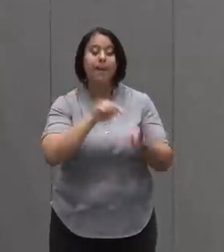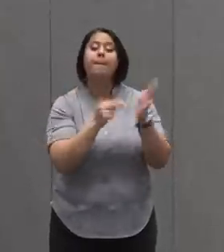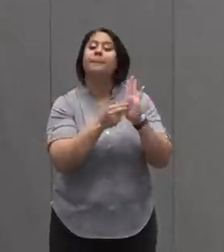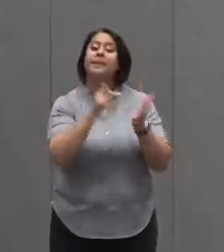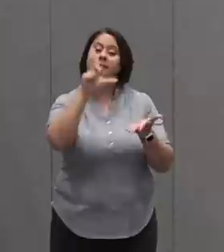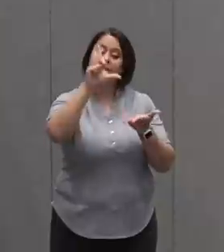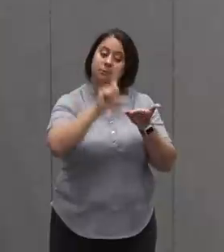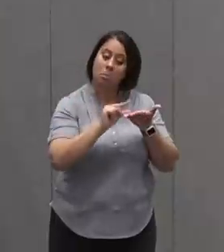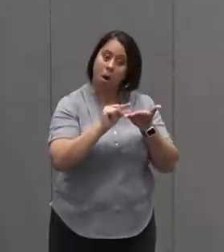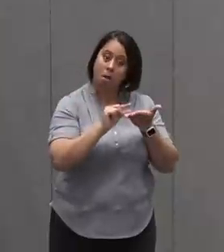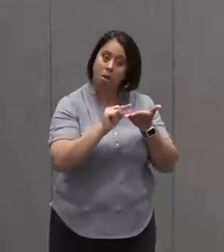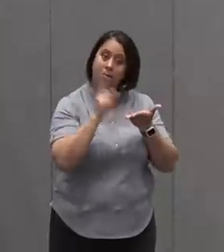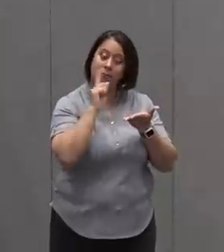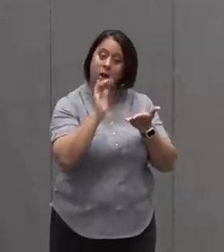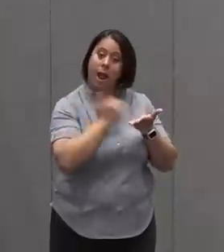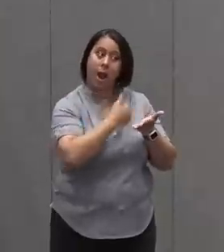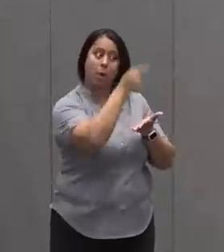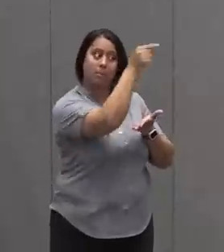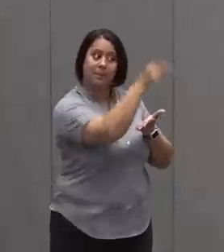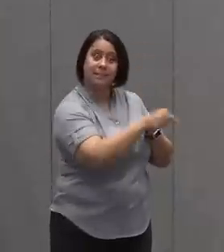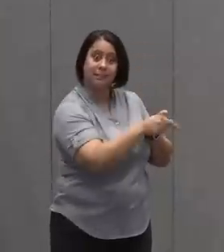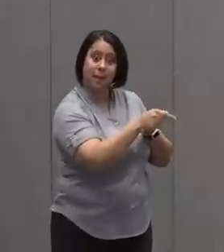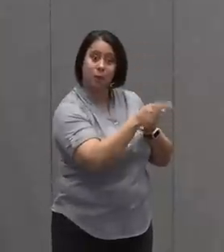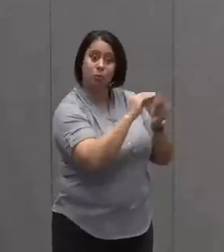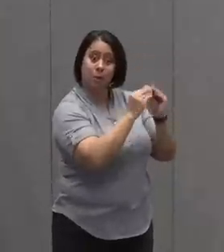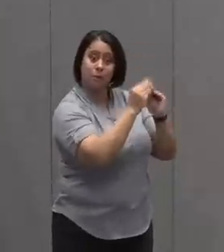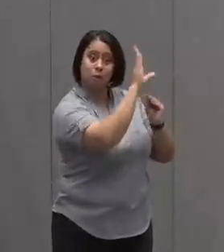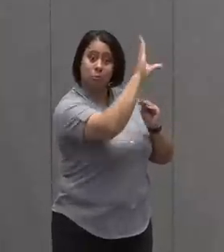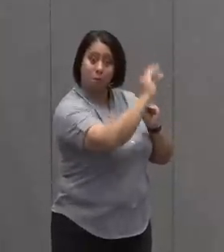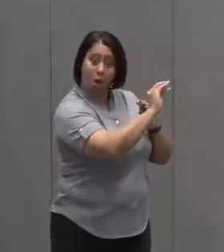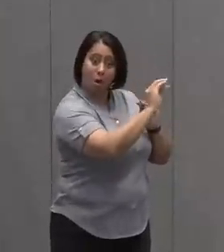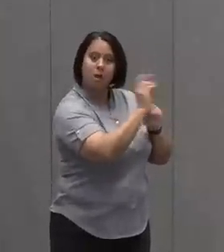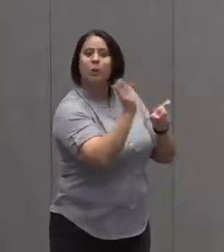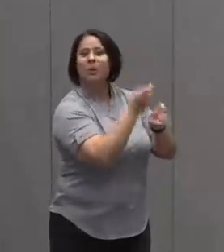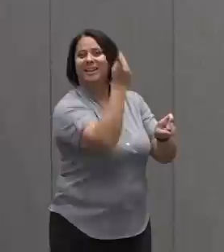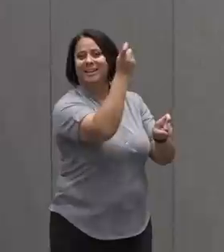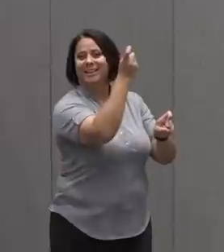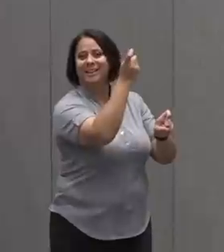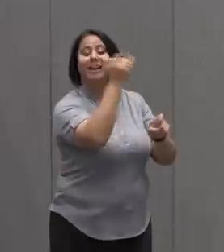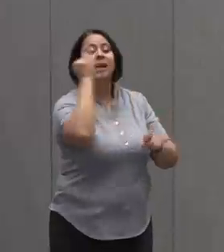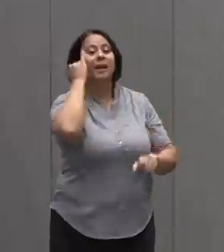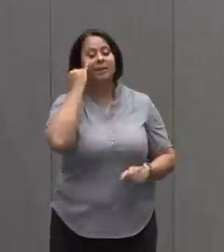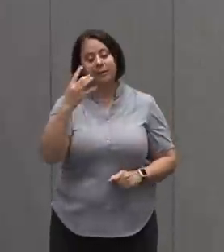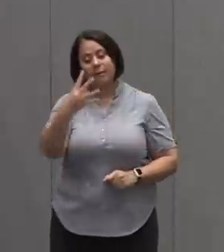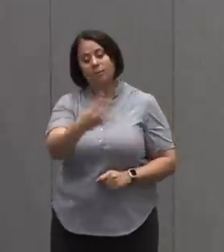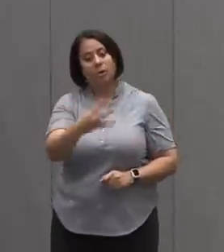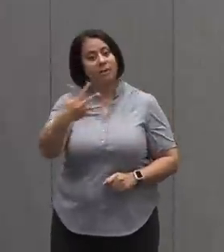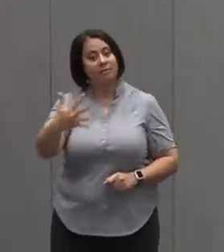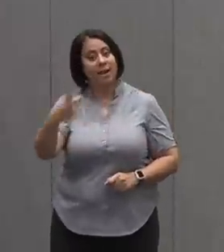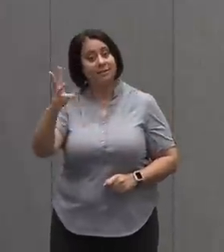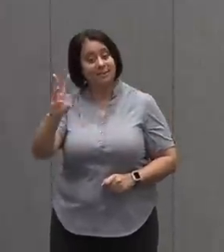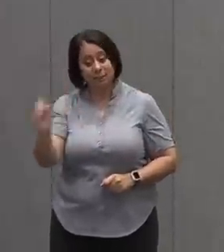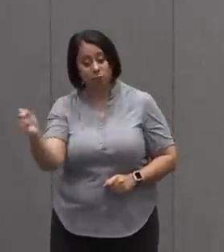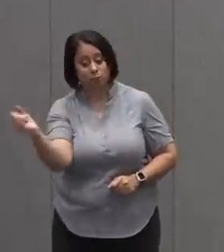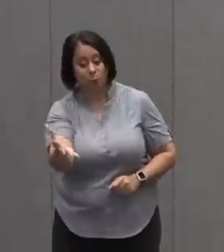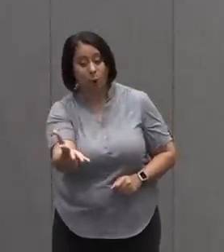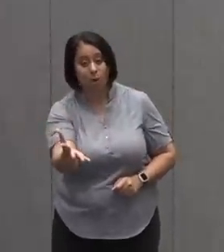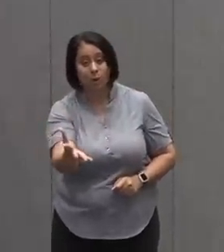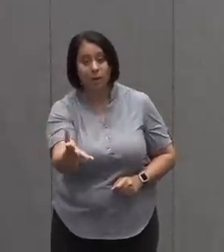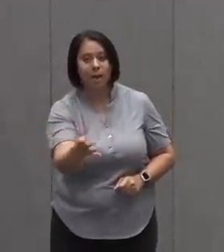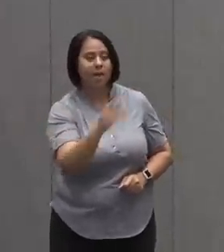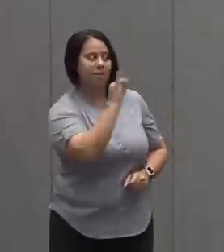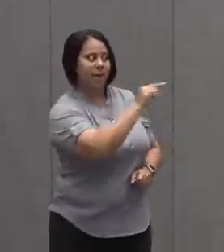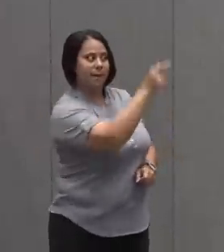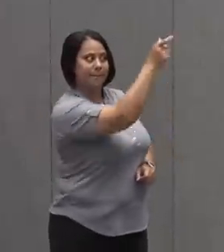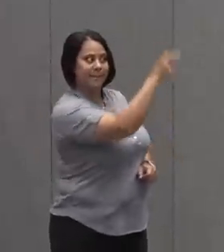the place value, they win the game. If we roll a 4, 5, or 6, that means the person who had the